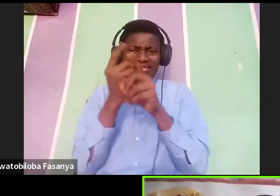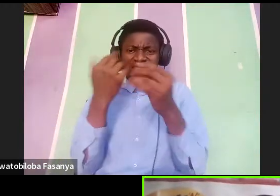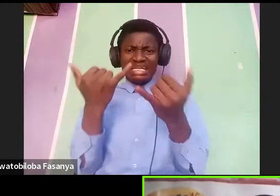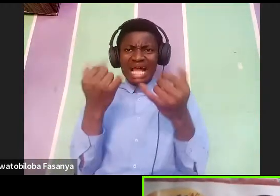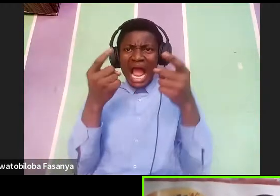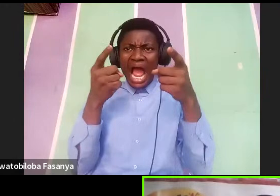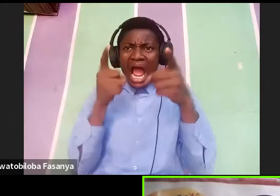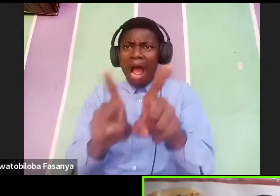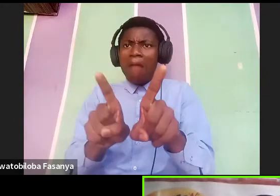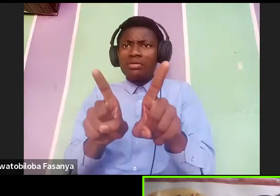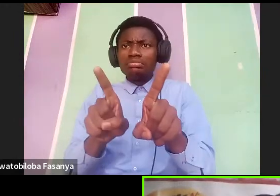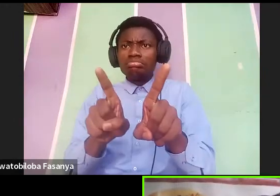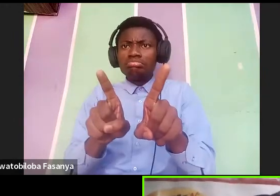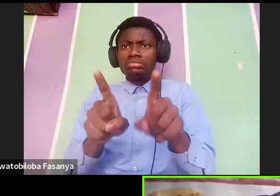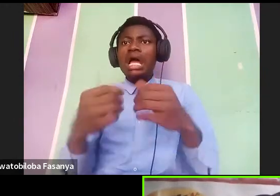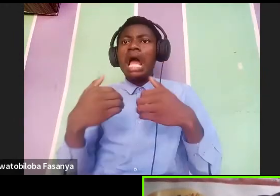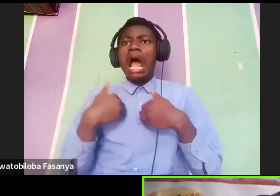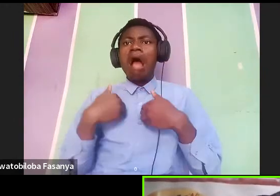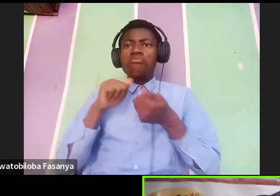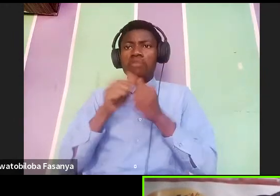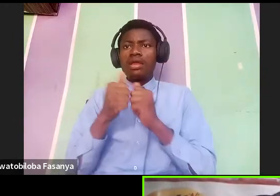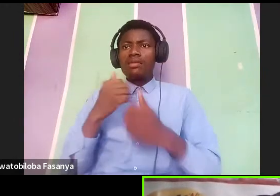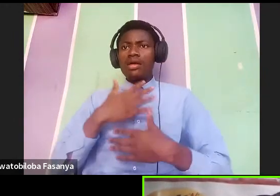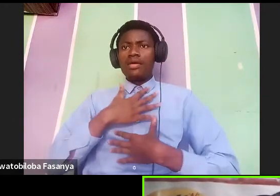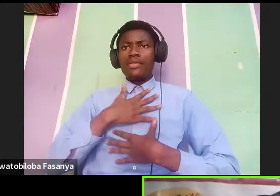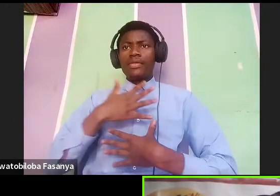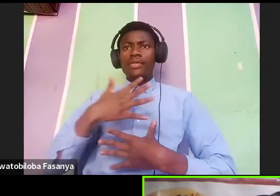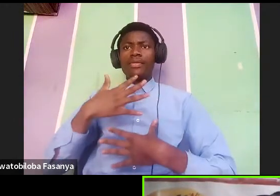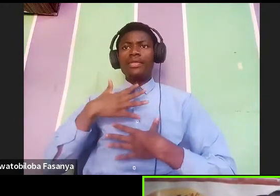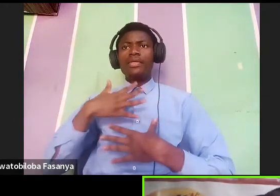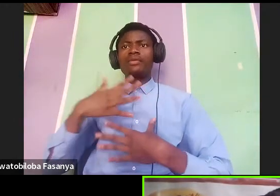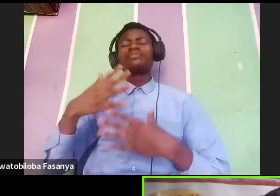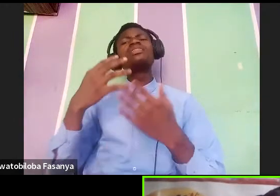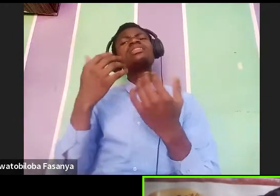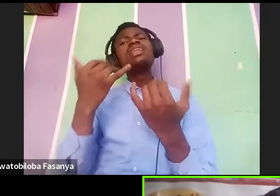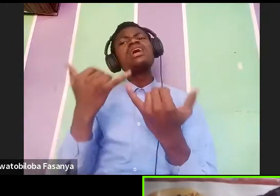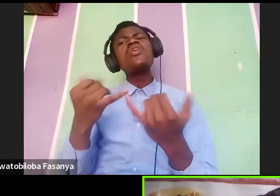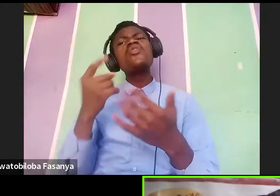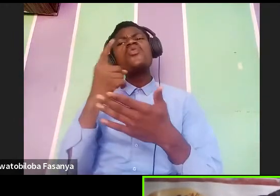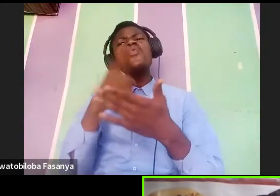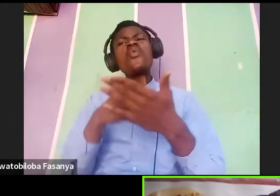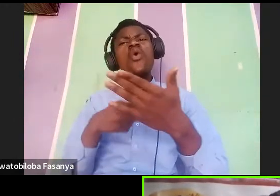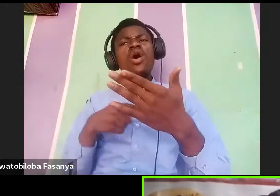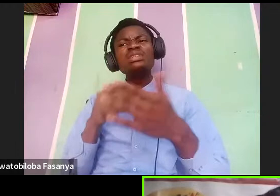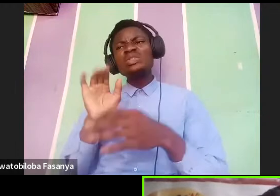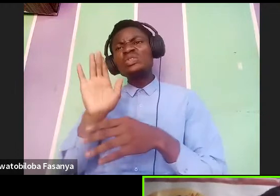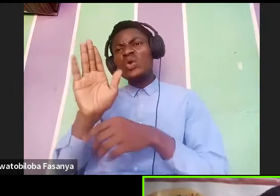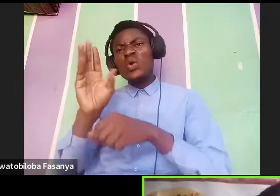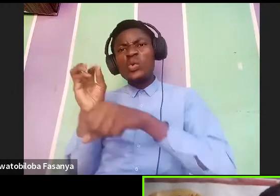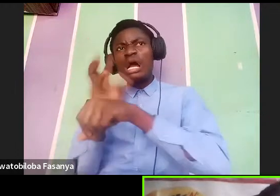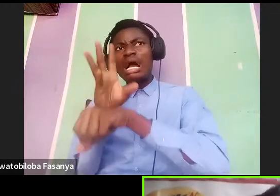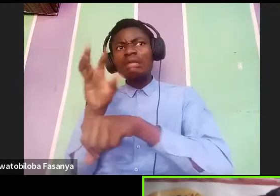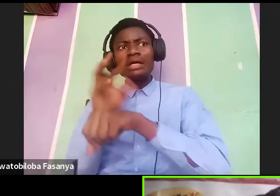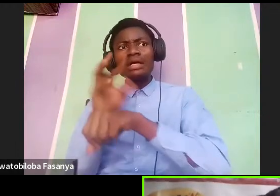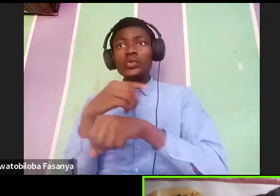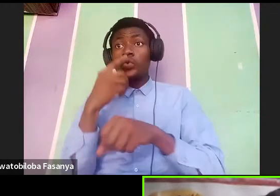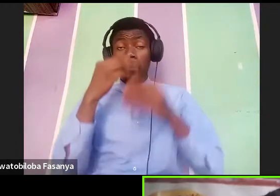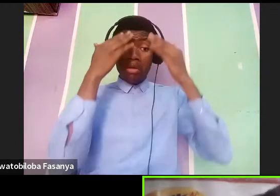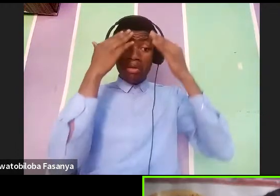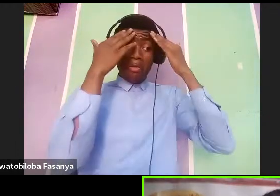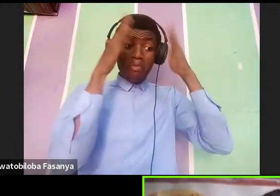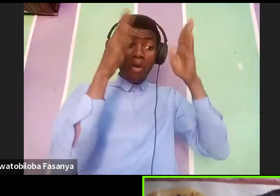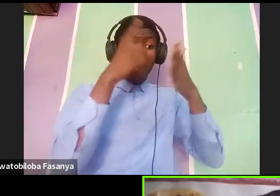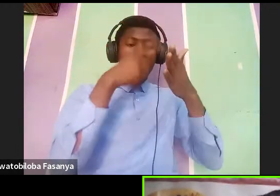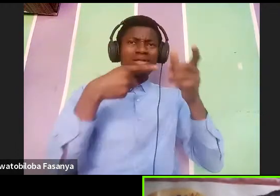them should do, or even the individual that just does not understand what is happening, but he realizes that he couldn't